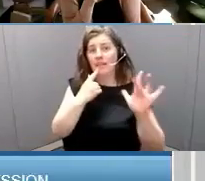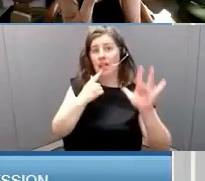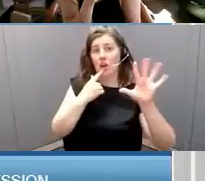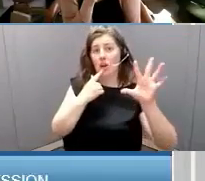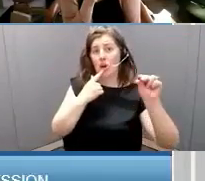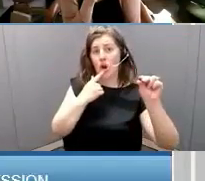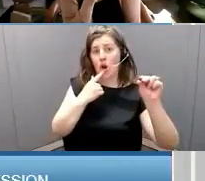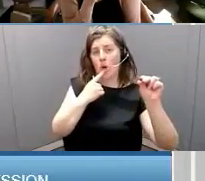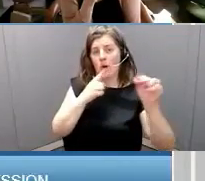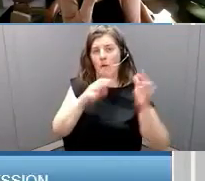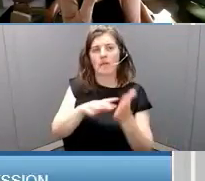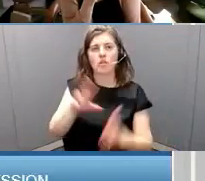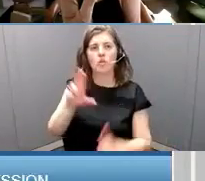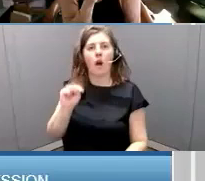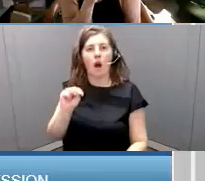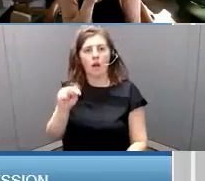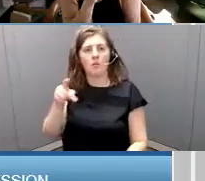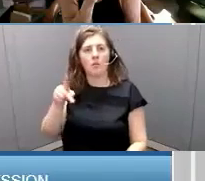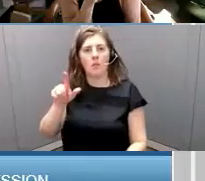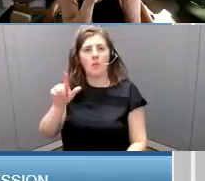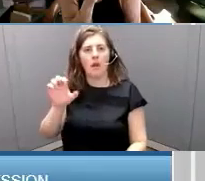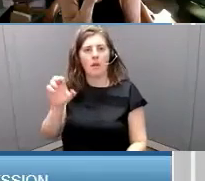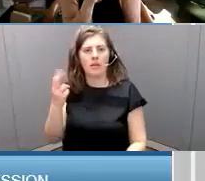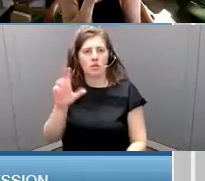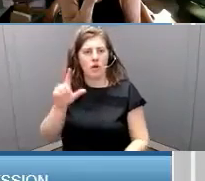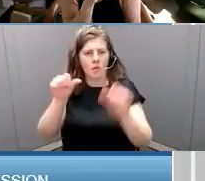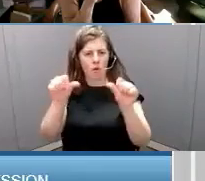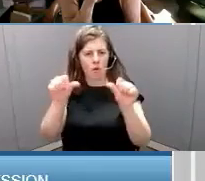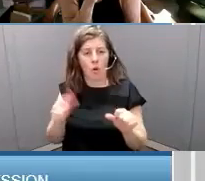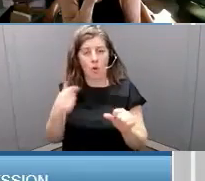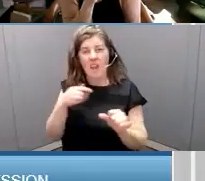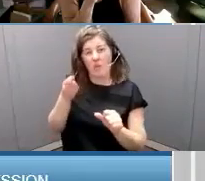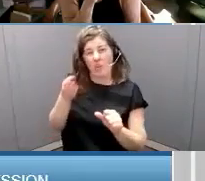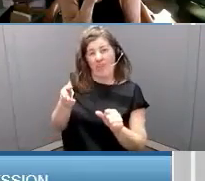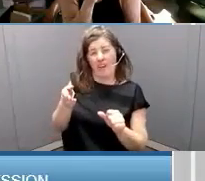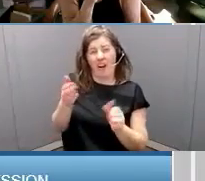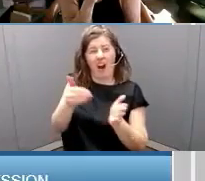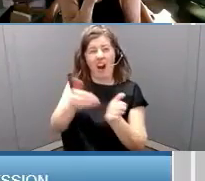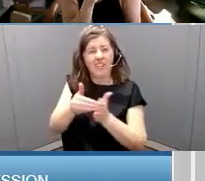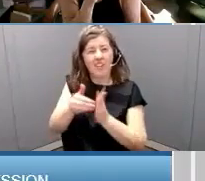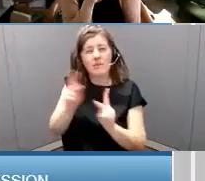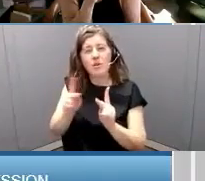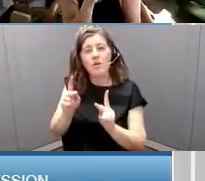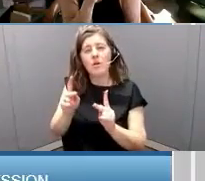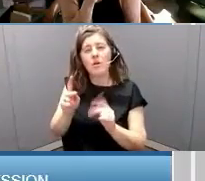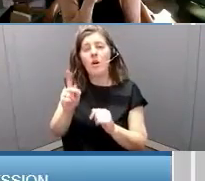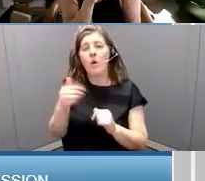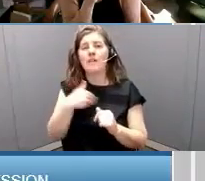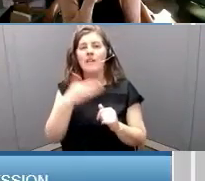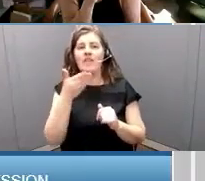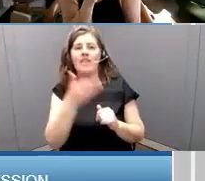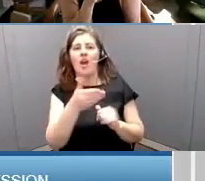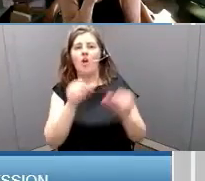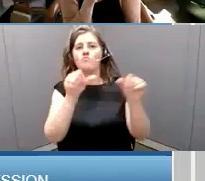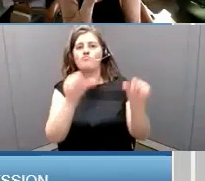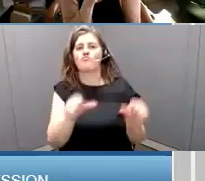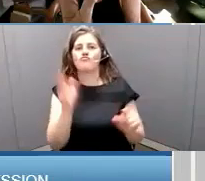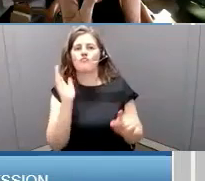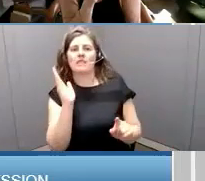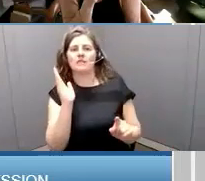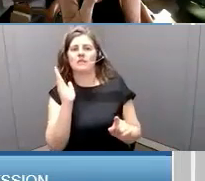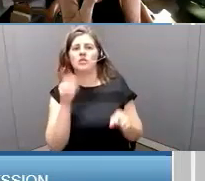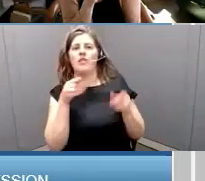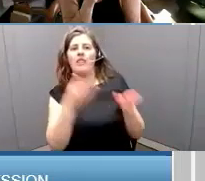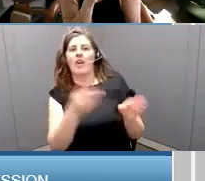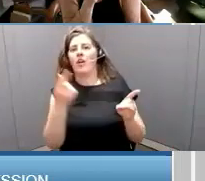essentially unpublishing your poster. We put this here because many people would only like to have their presentations in the